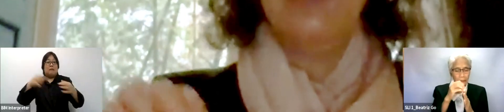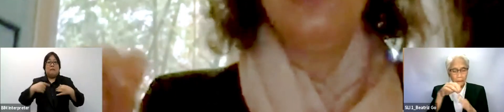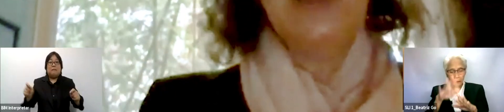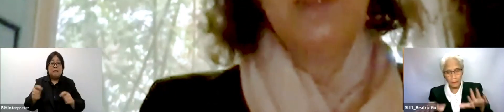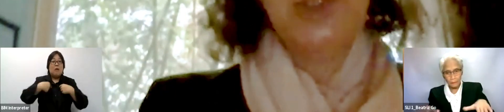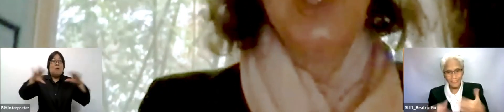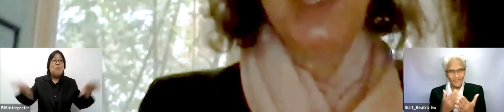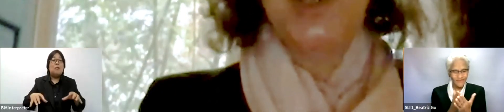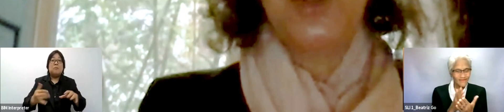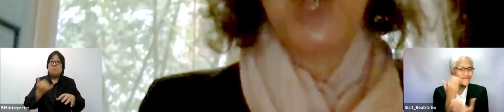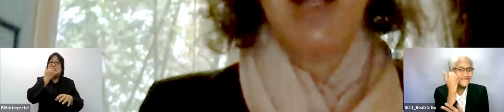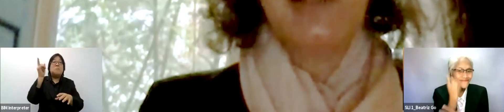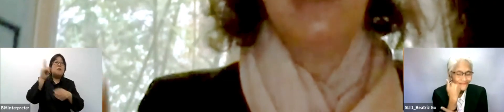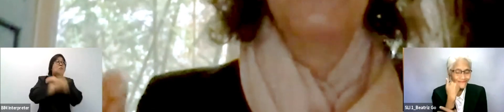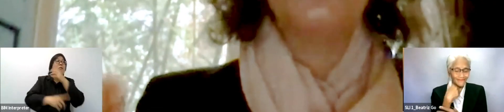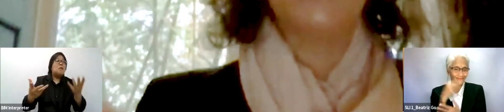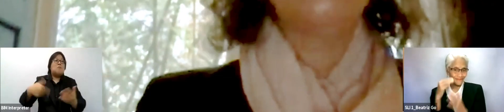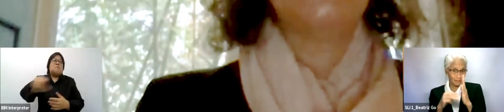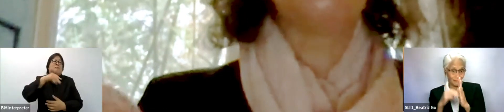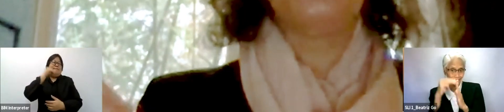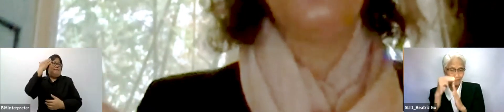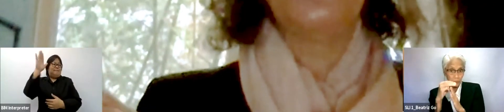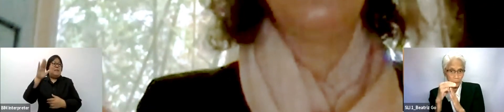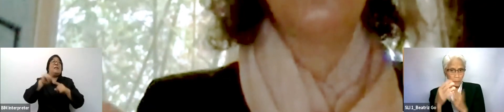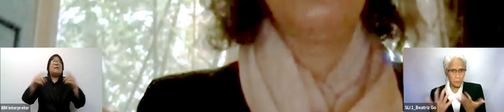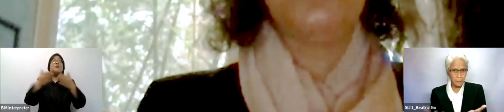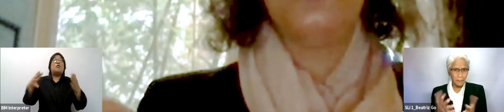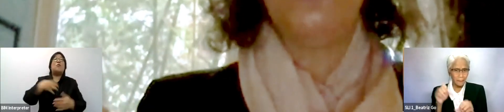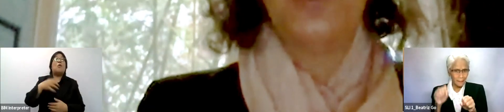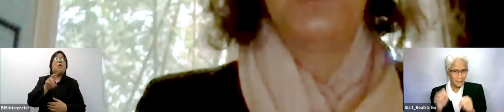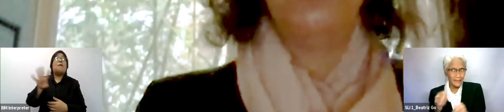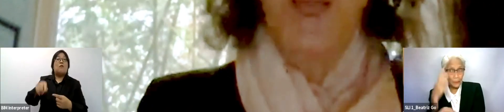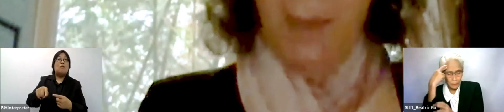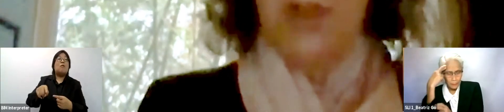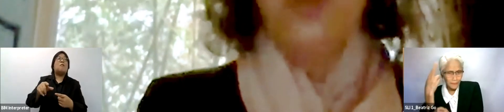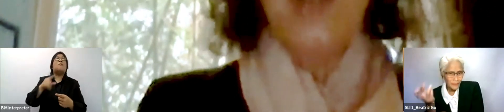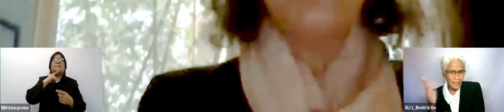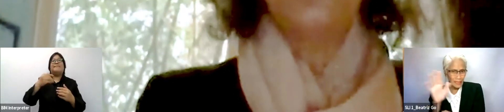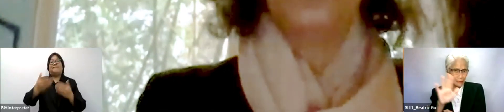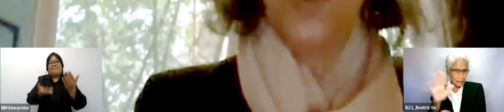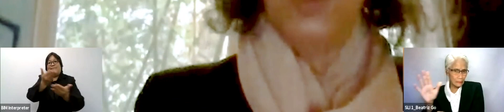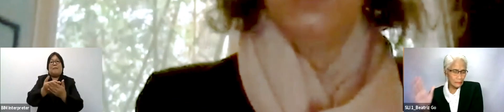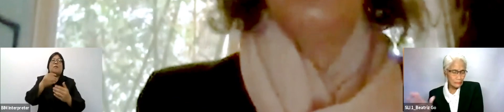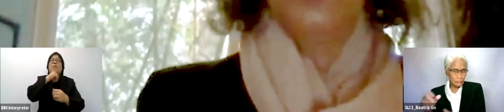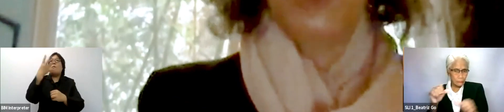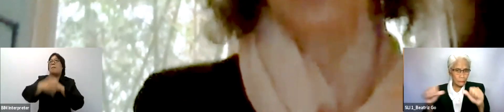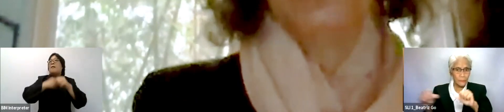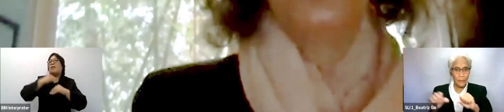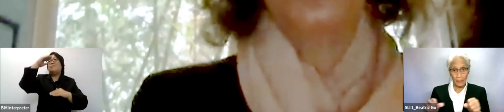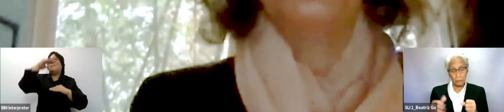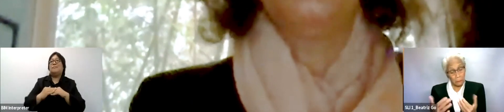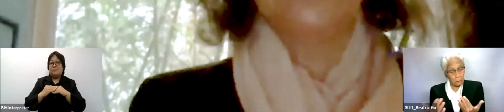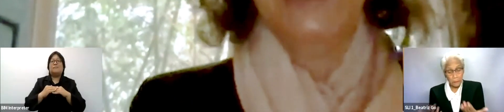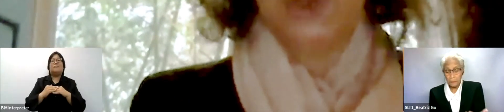then look at the maturity of the child to assess whether the child is criminal or not. They rather call, the General